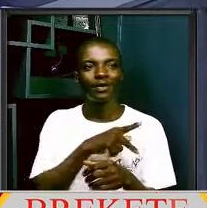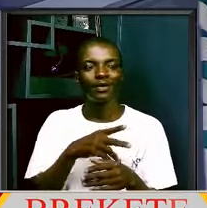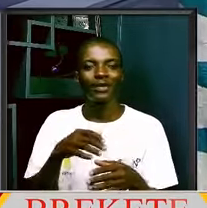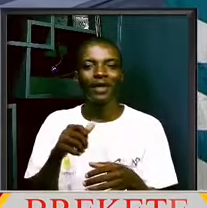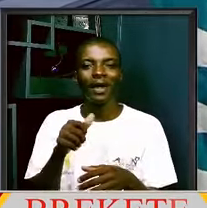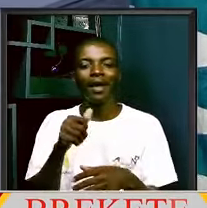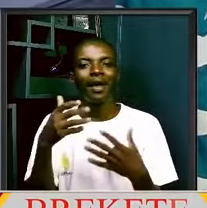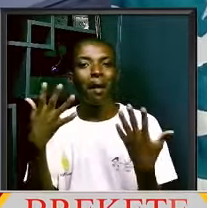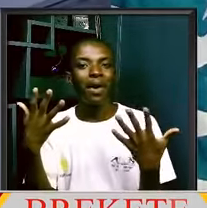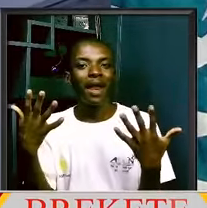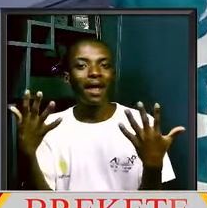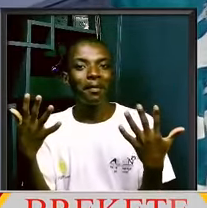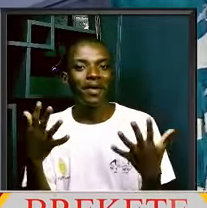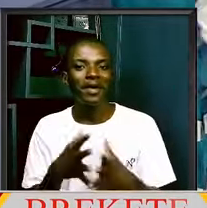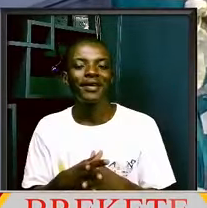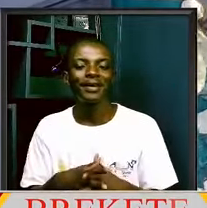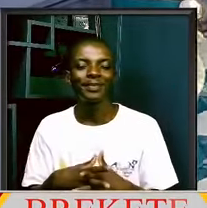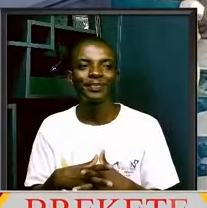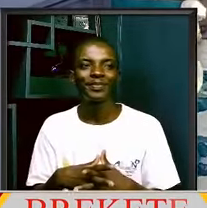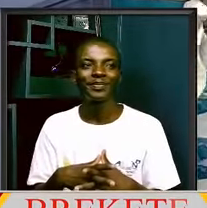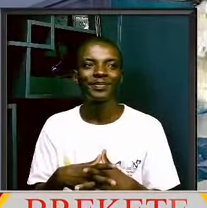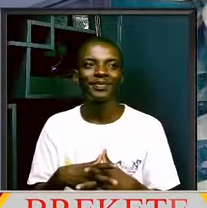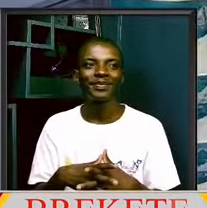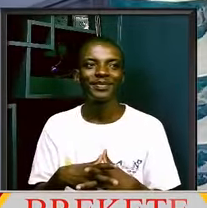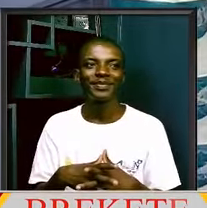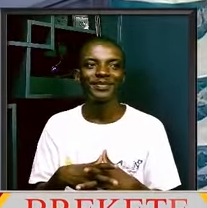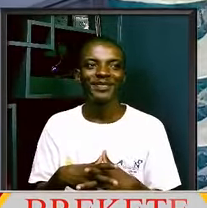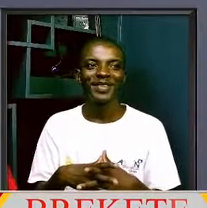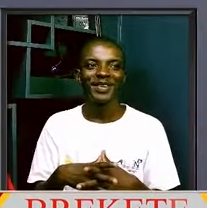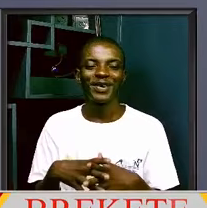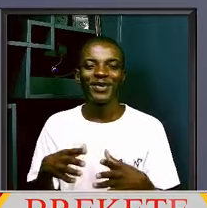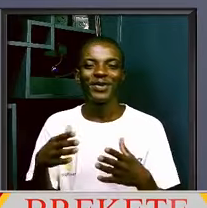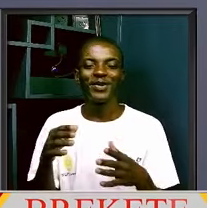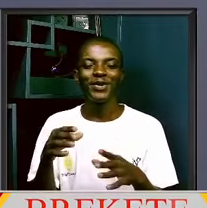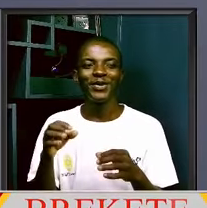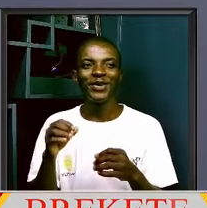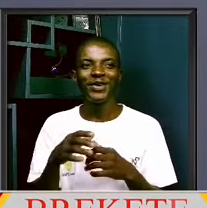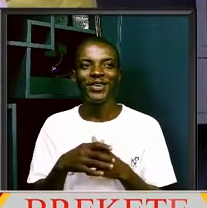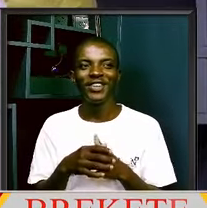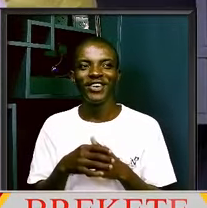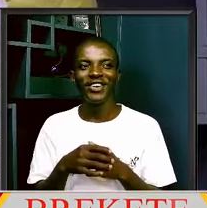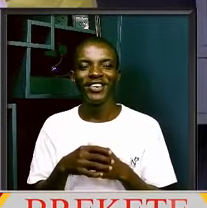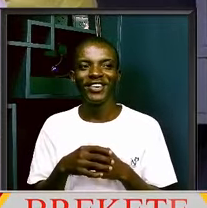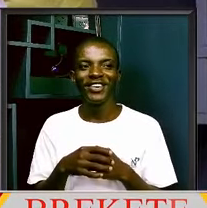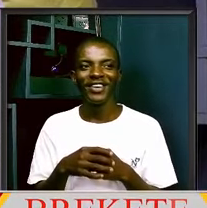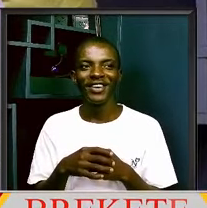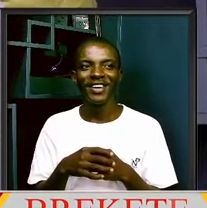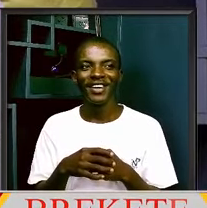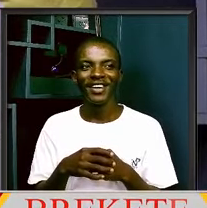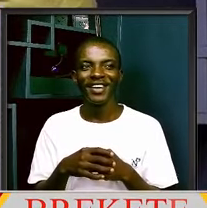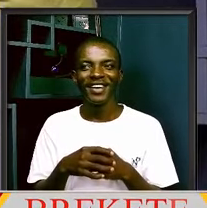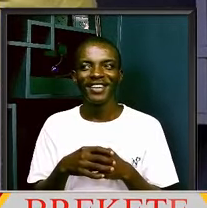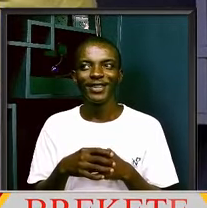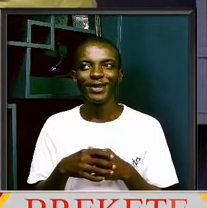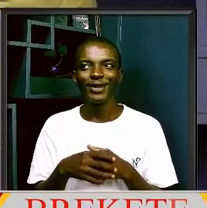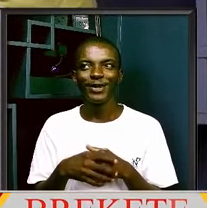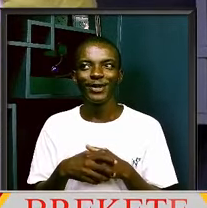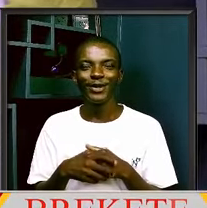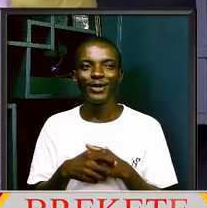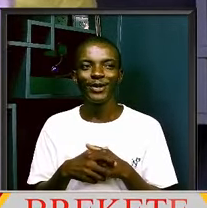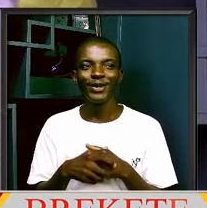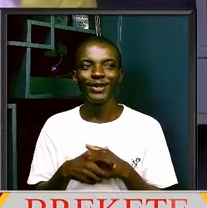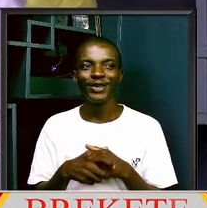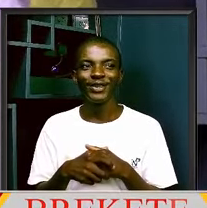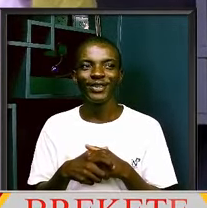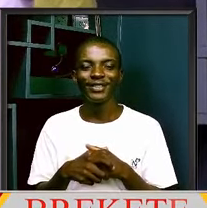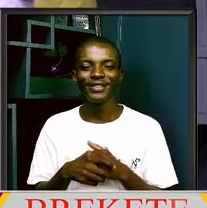Embe lembe. Oh lo lo lo. Sit down, everybody. Embe lembe. Oh lo lo lo. Embe lembe. Oh